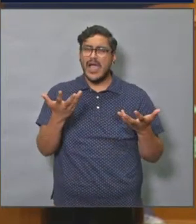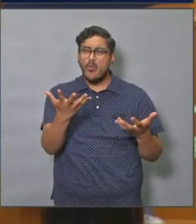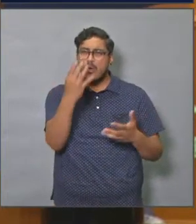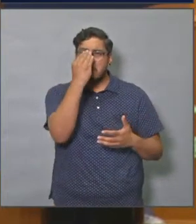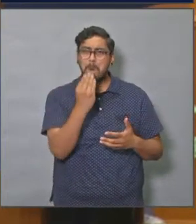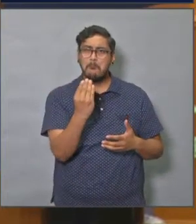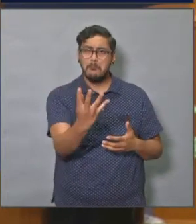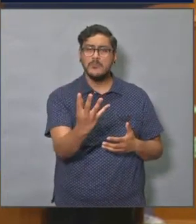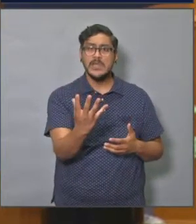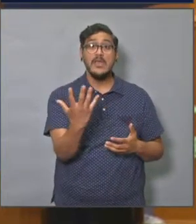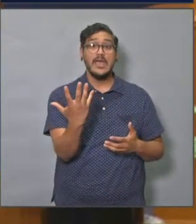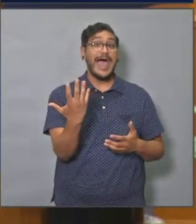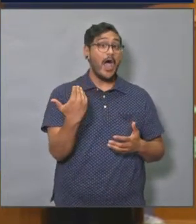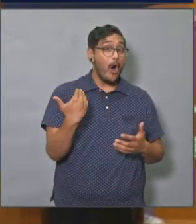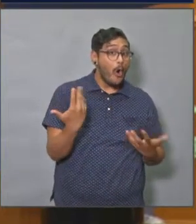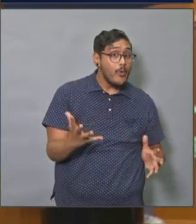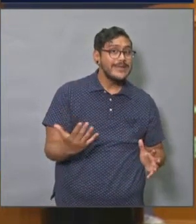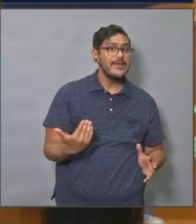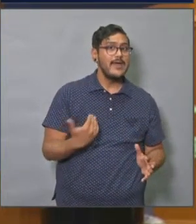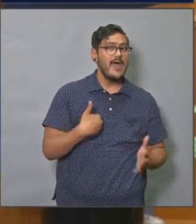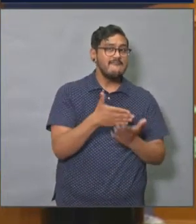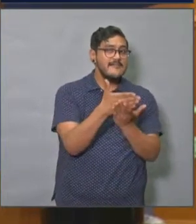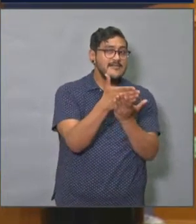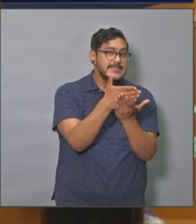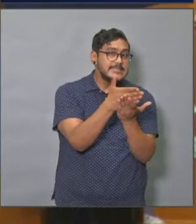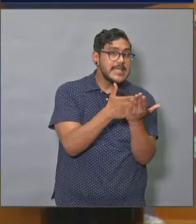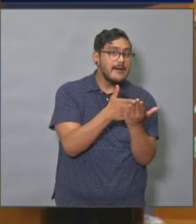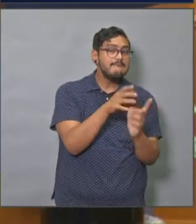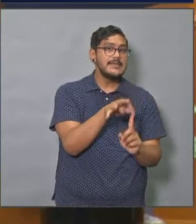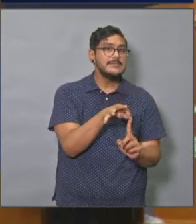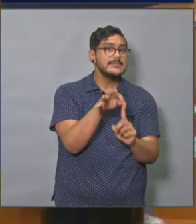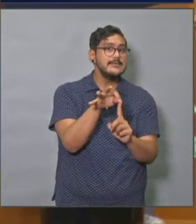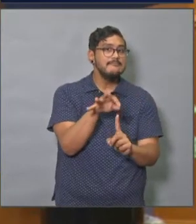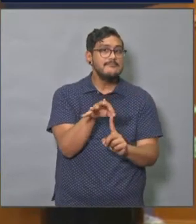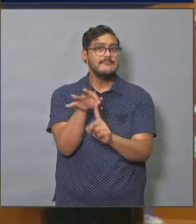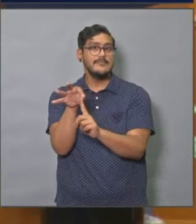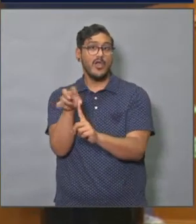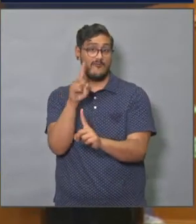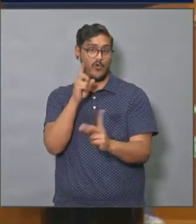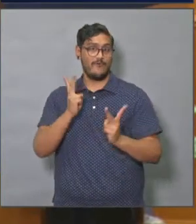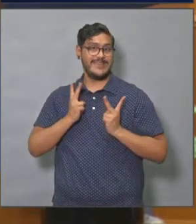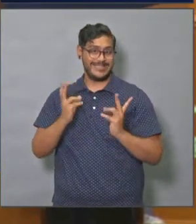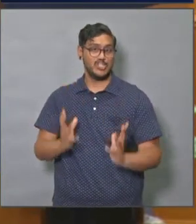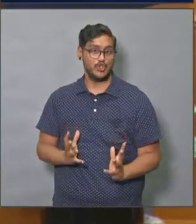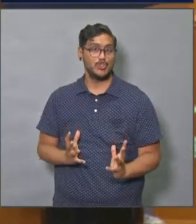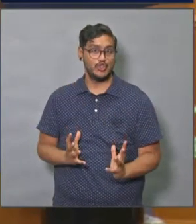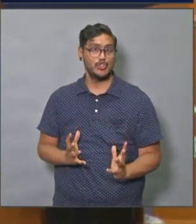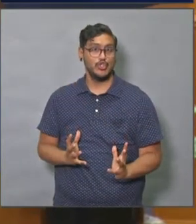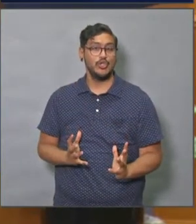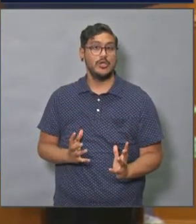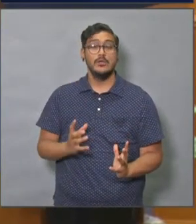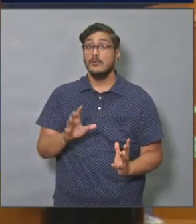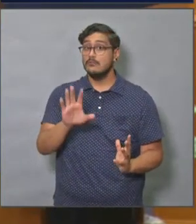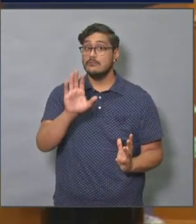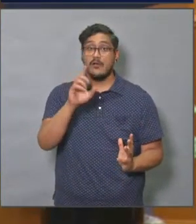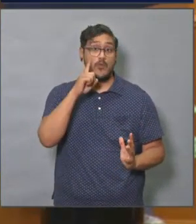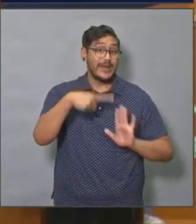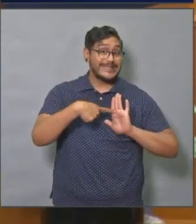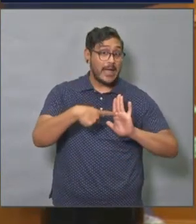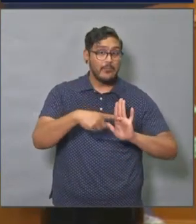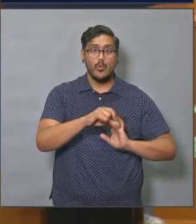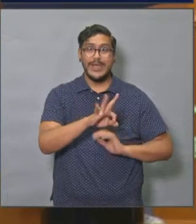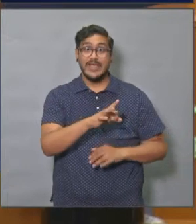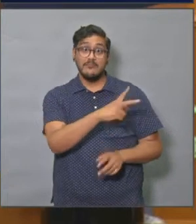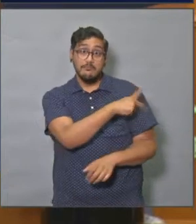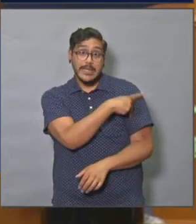are already exemptions to the restrictions on visitors for any end-of-life